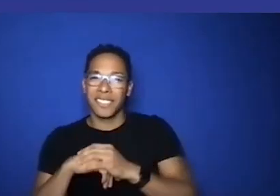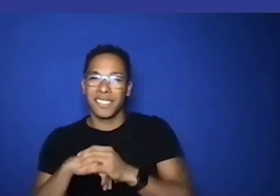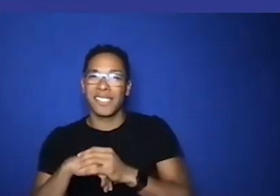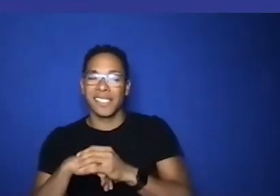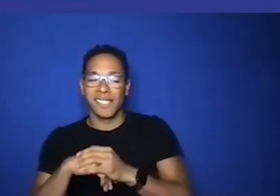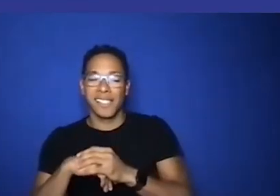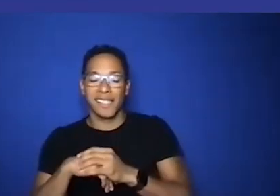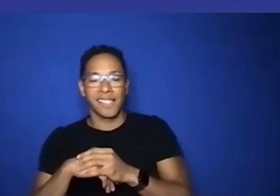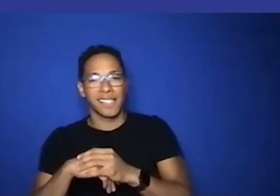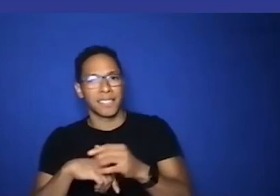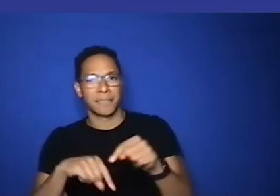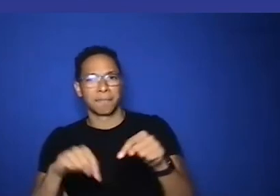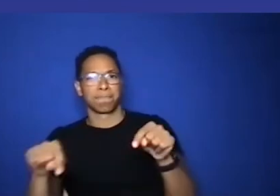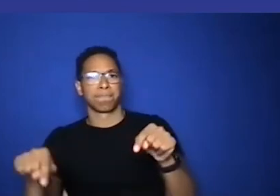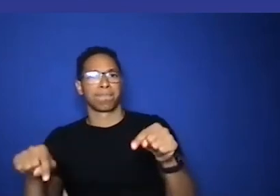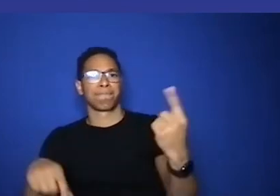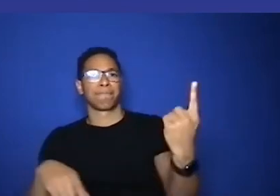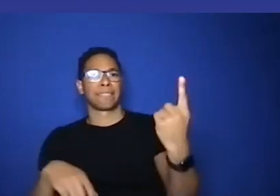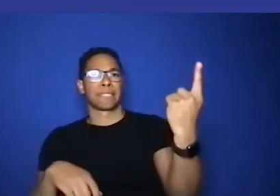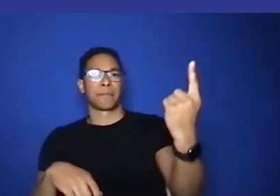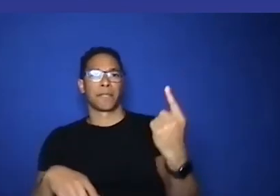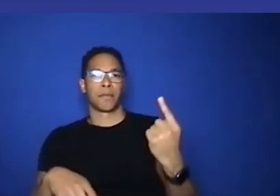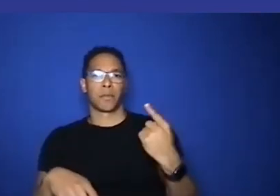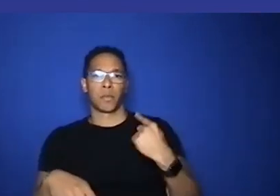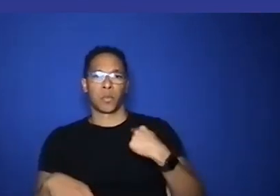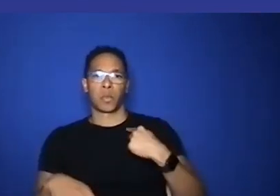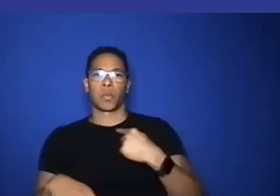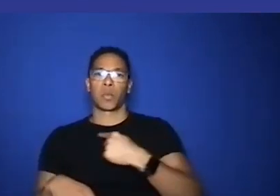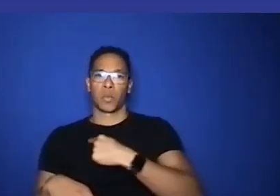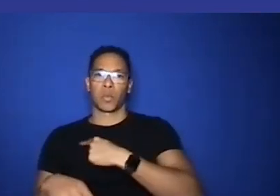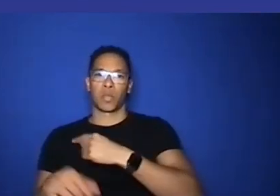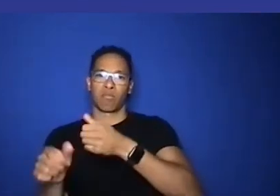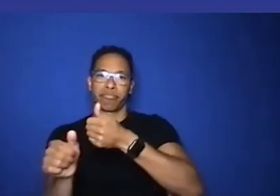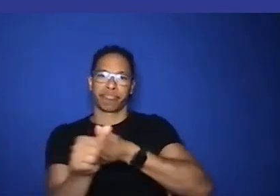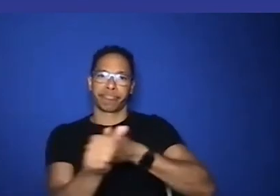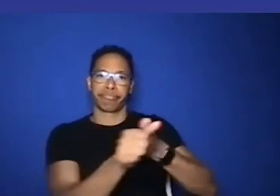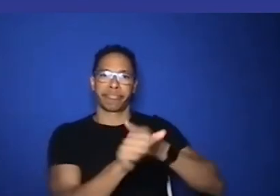that we can all continue with